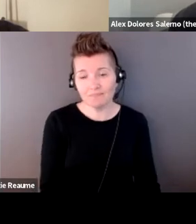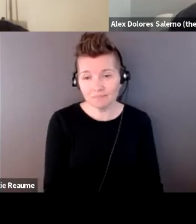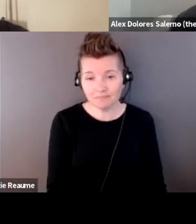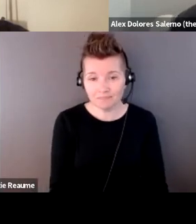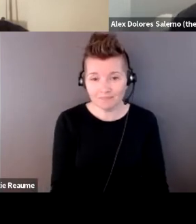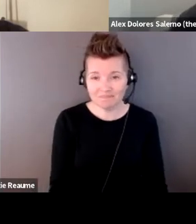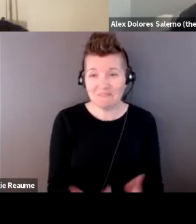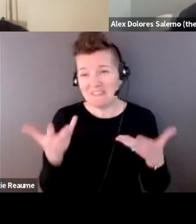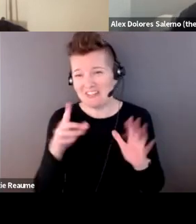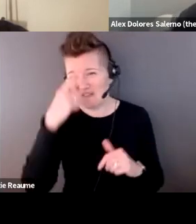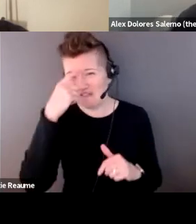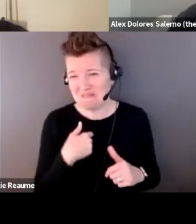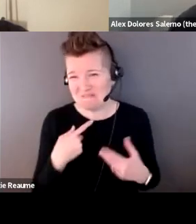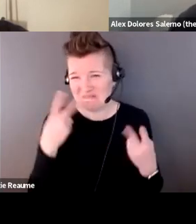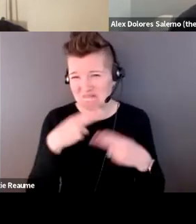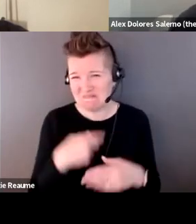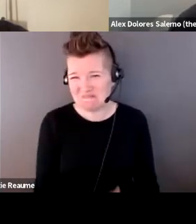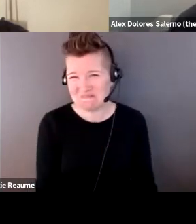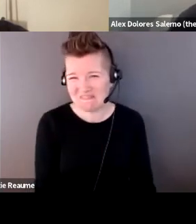That's all for me if you guys want to say anything.